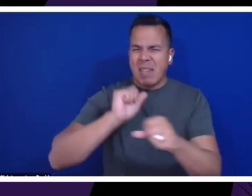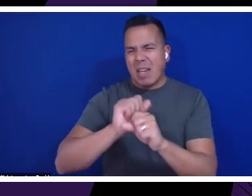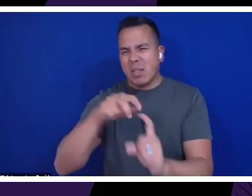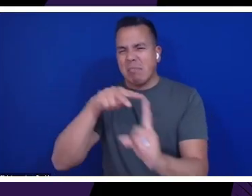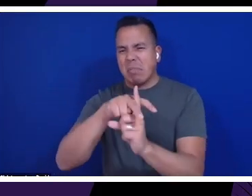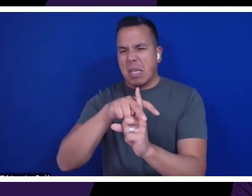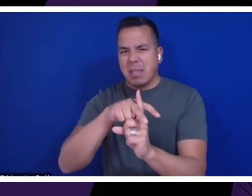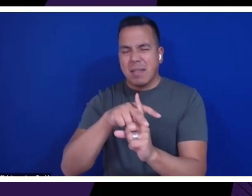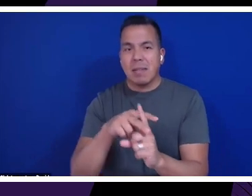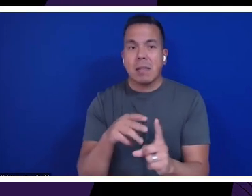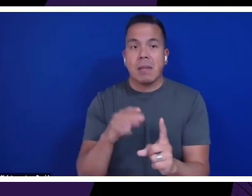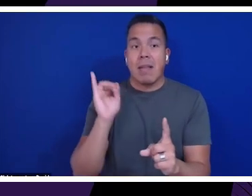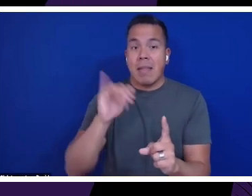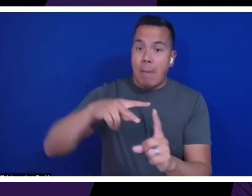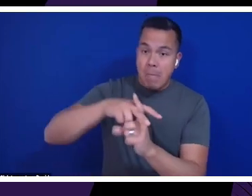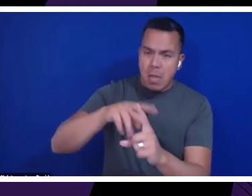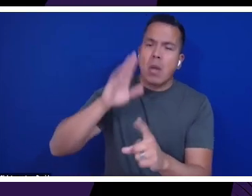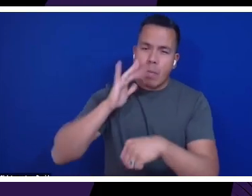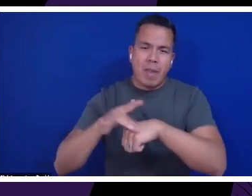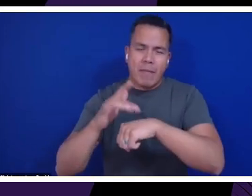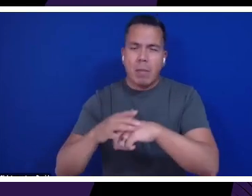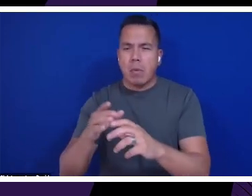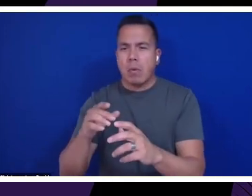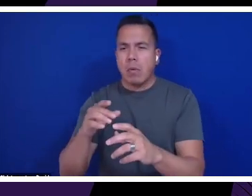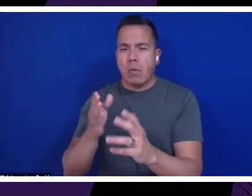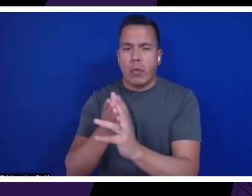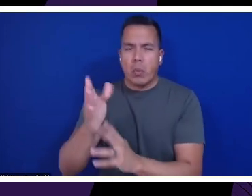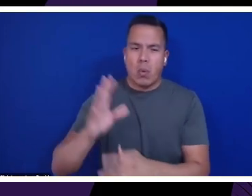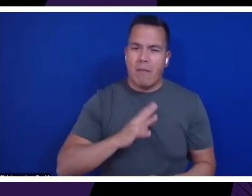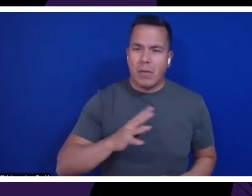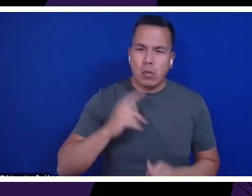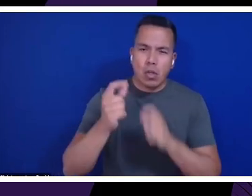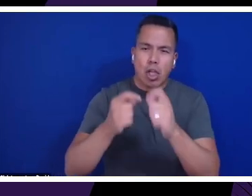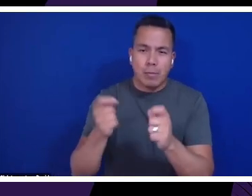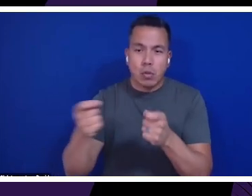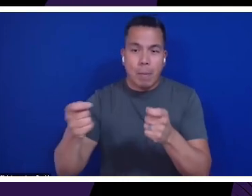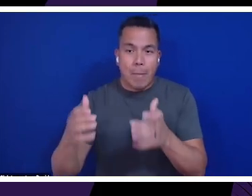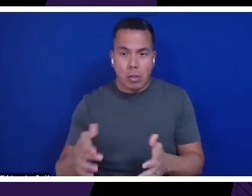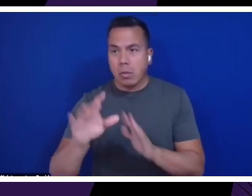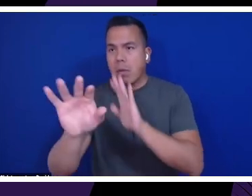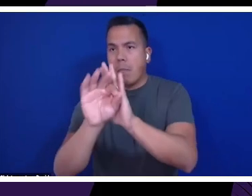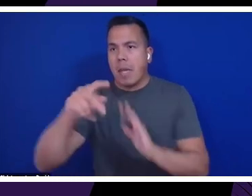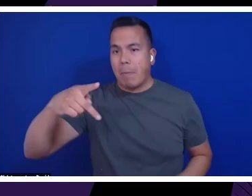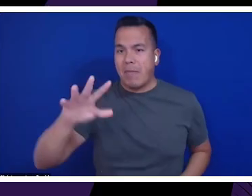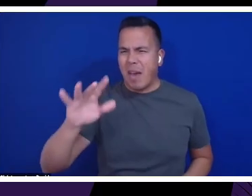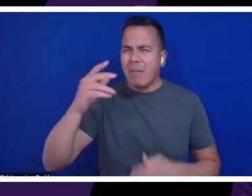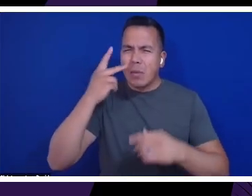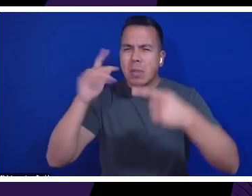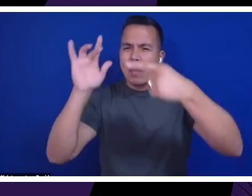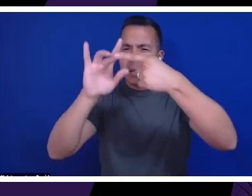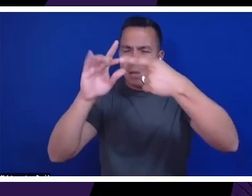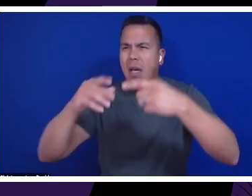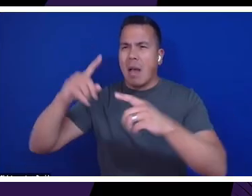and it will be available via the official contribution manager. And then you can choose P5.js from the mode dropdown up there in the top right.